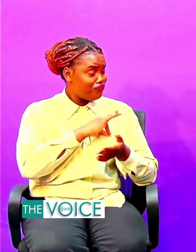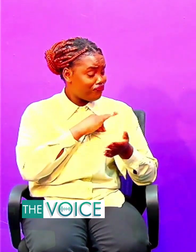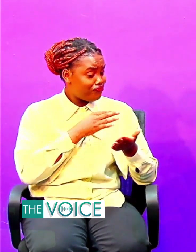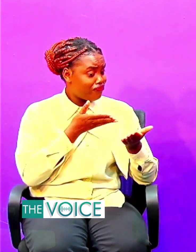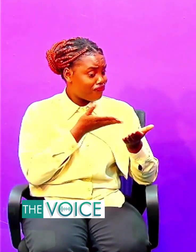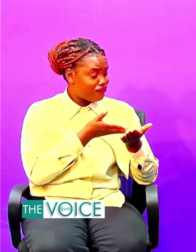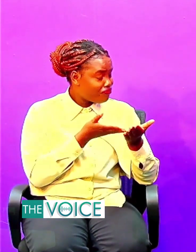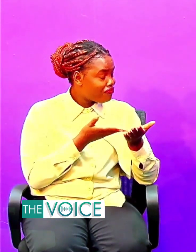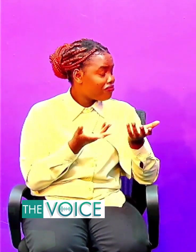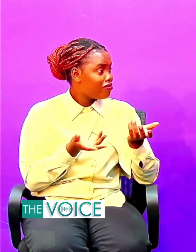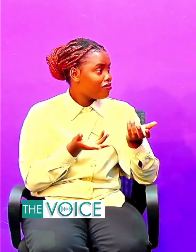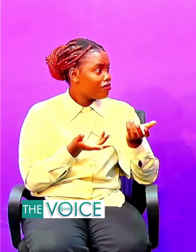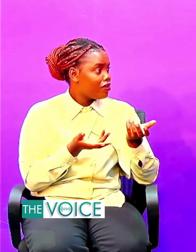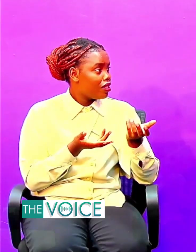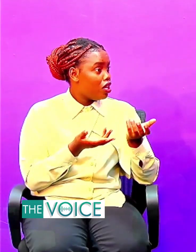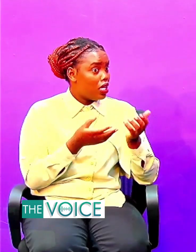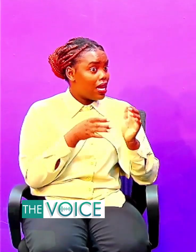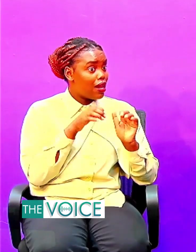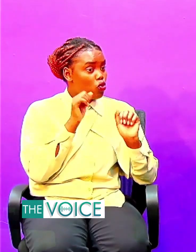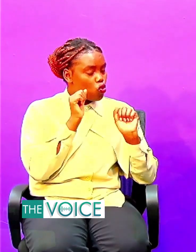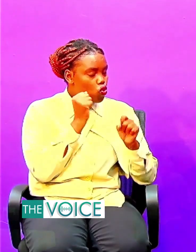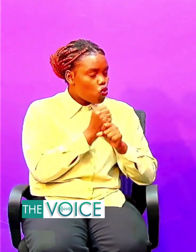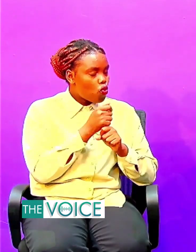do we have any rights that are included there?